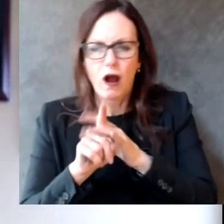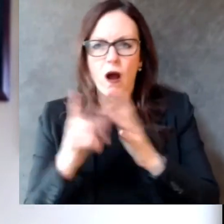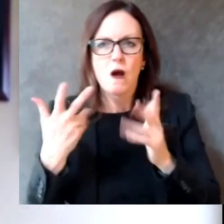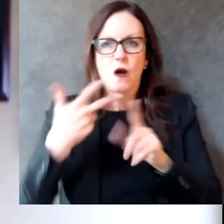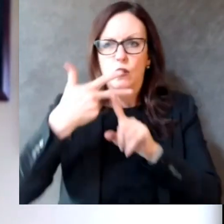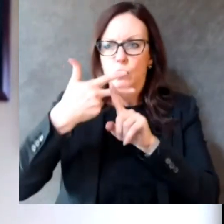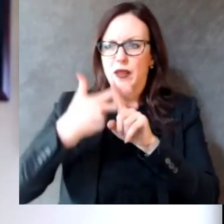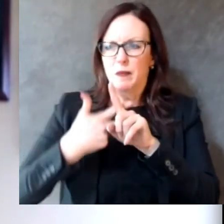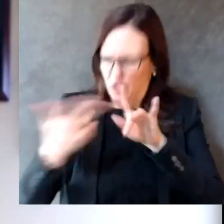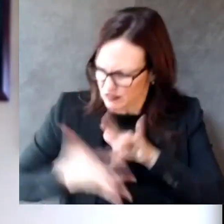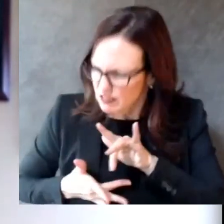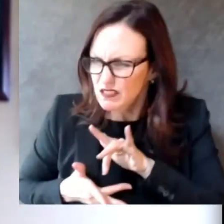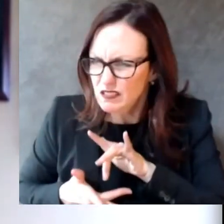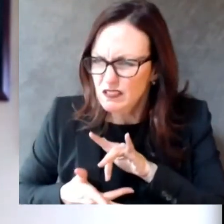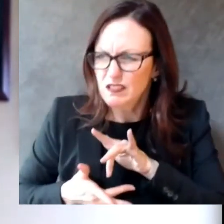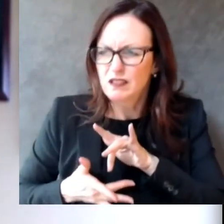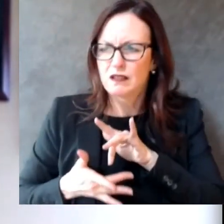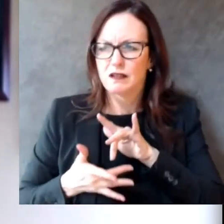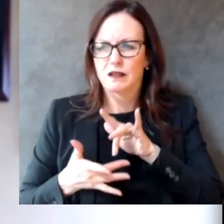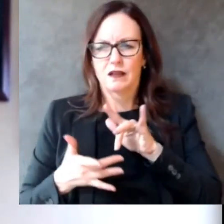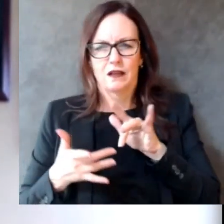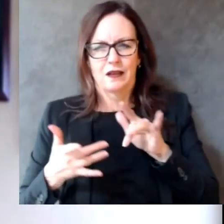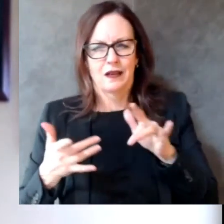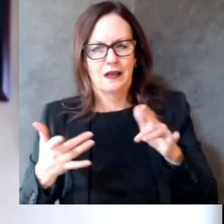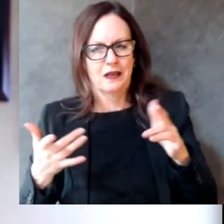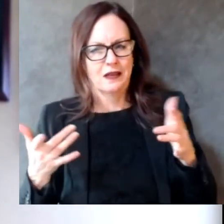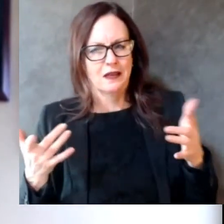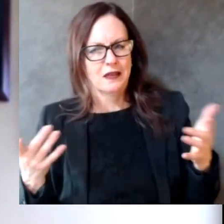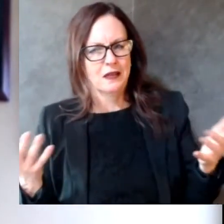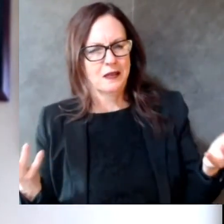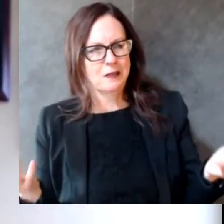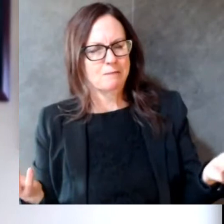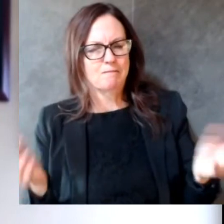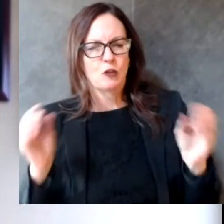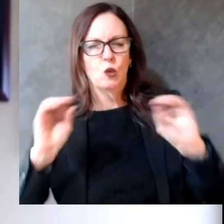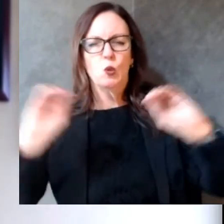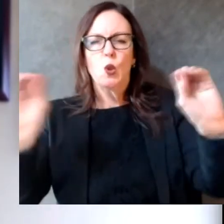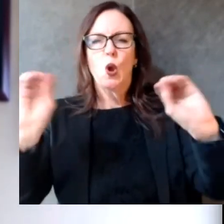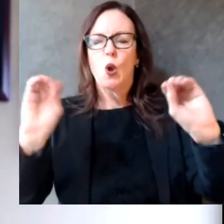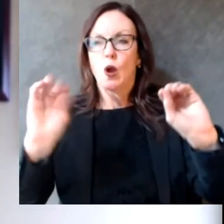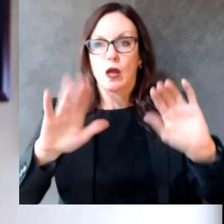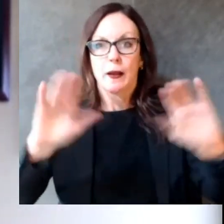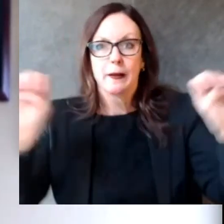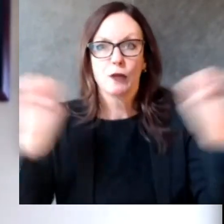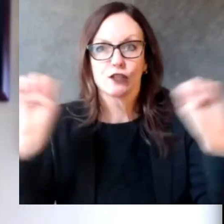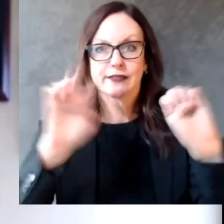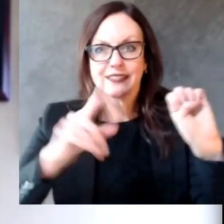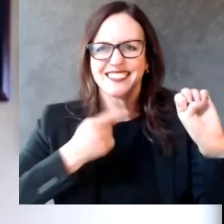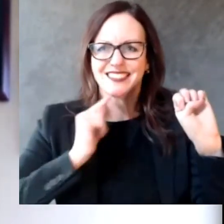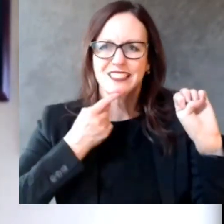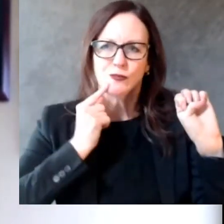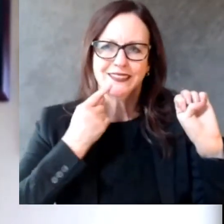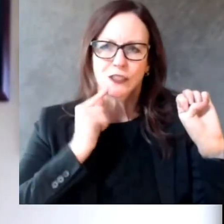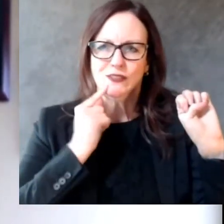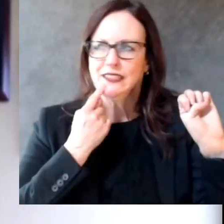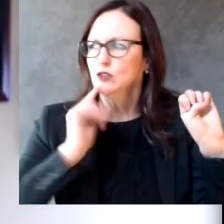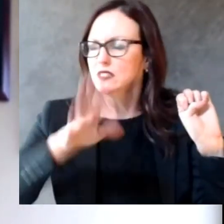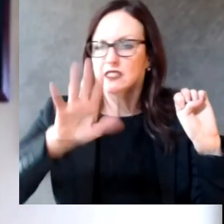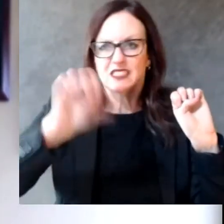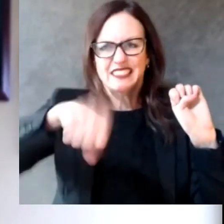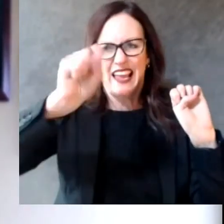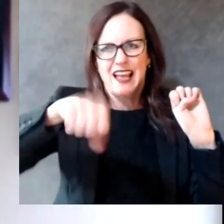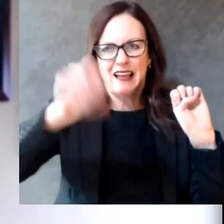people should be concerned about. But at the same time, like I just said, all new things are first detected